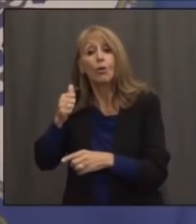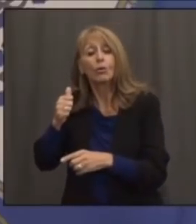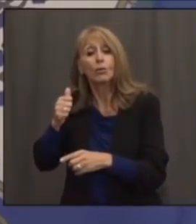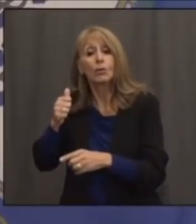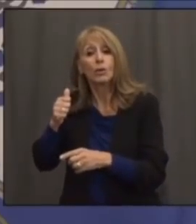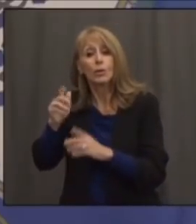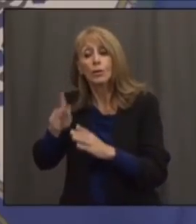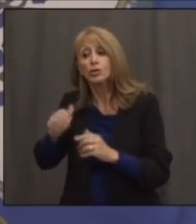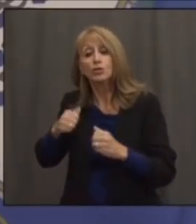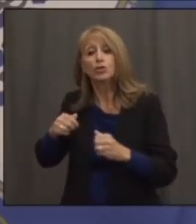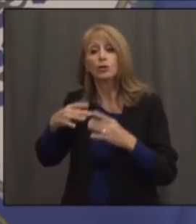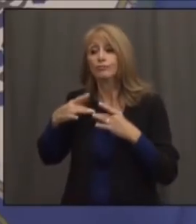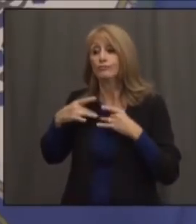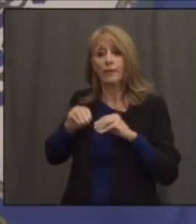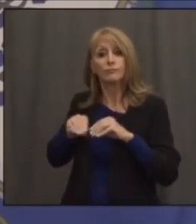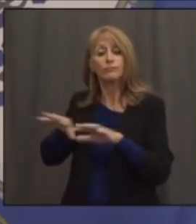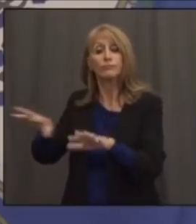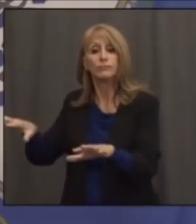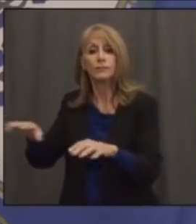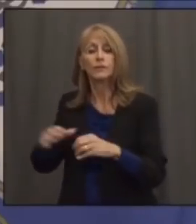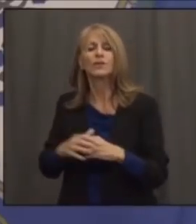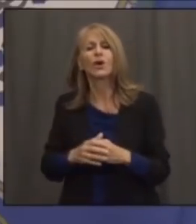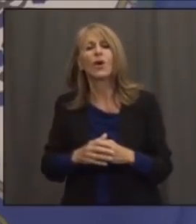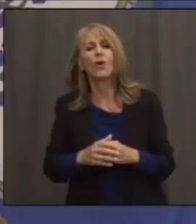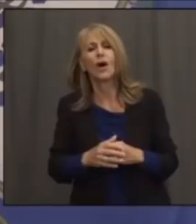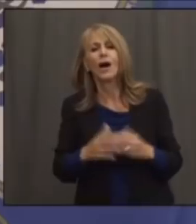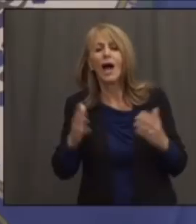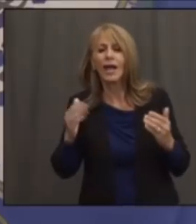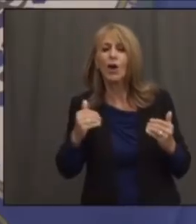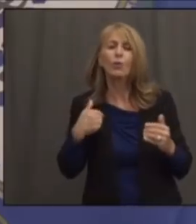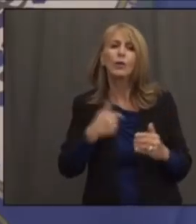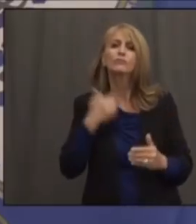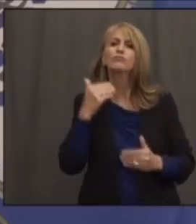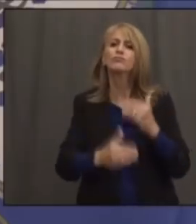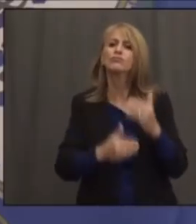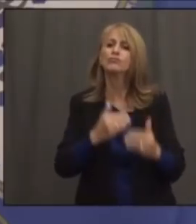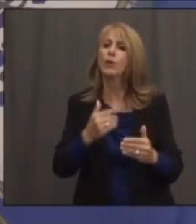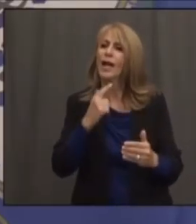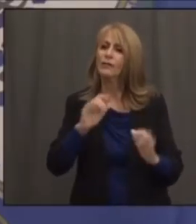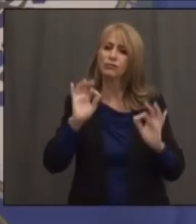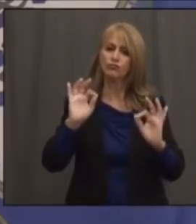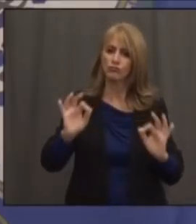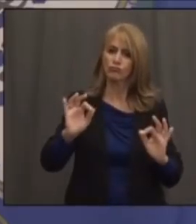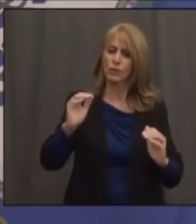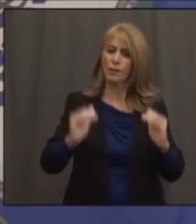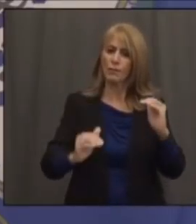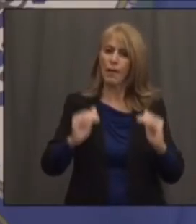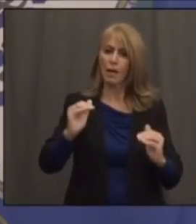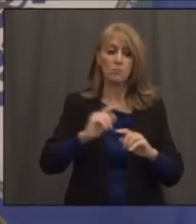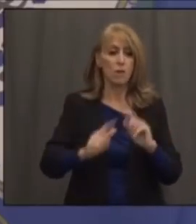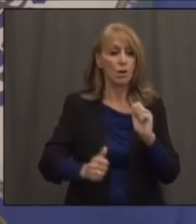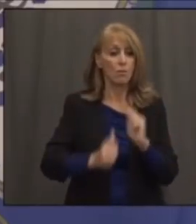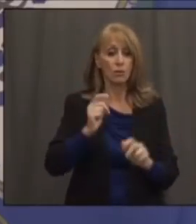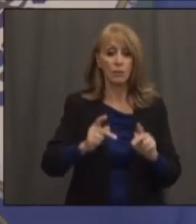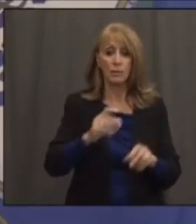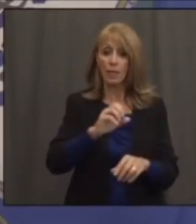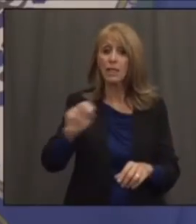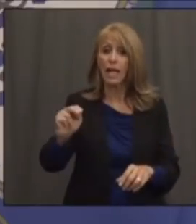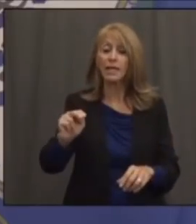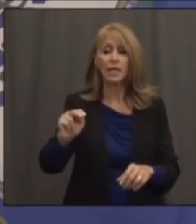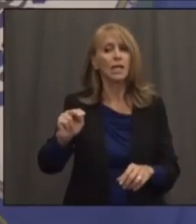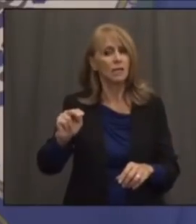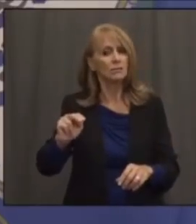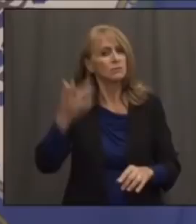I'd like to think that we've got a good balance going forward, and but people in Connecticut have been pretty smart about getting that